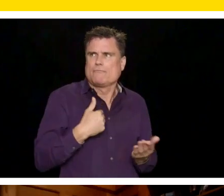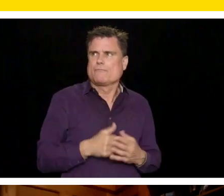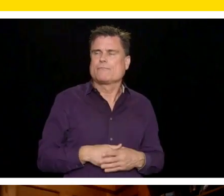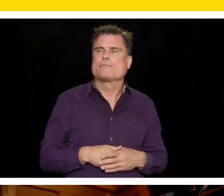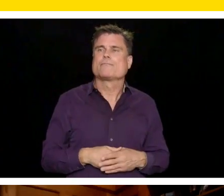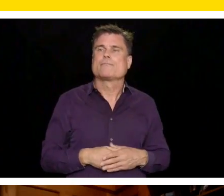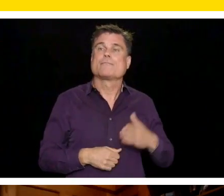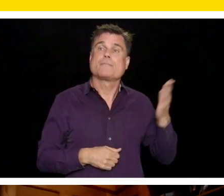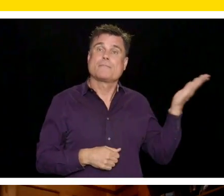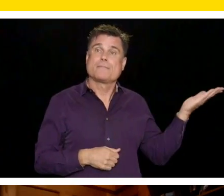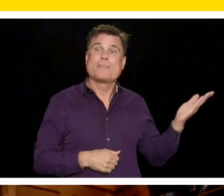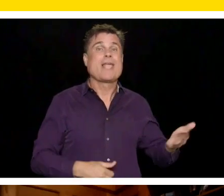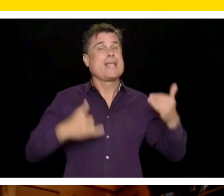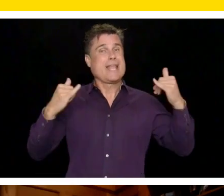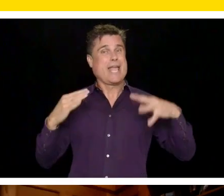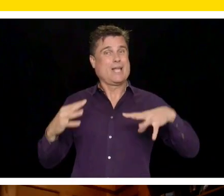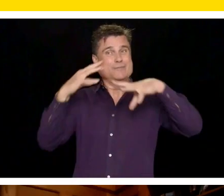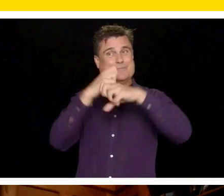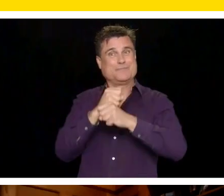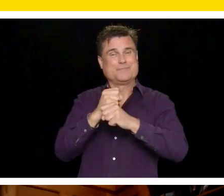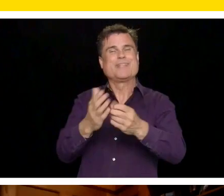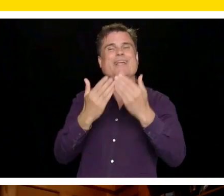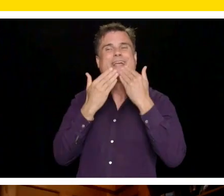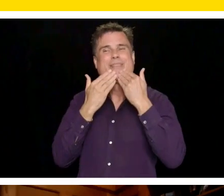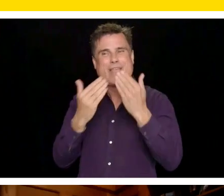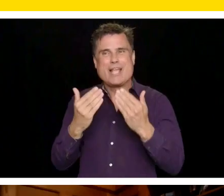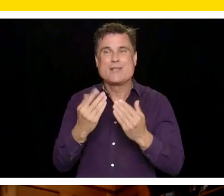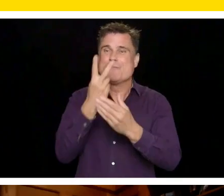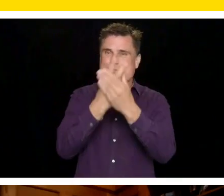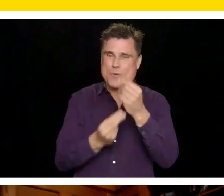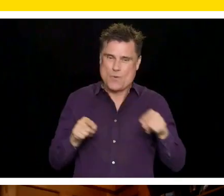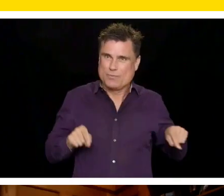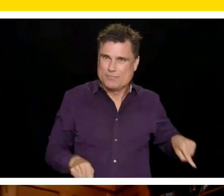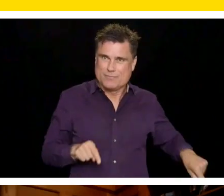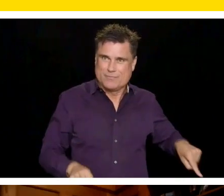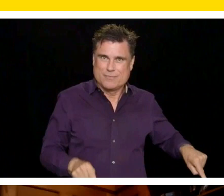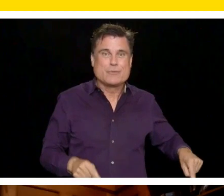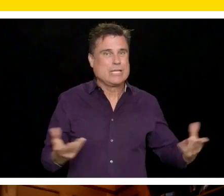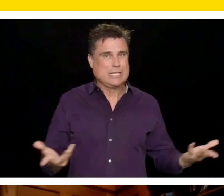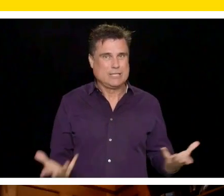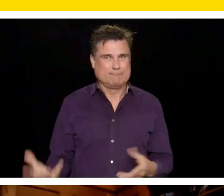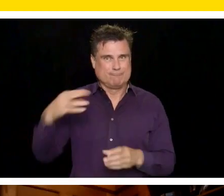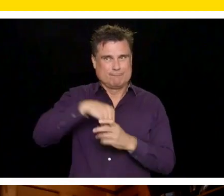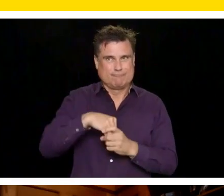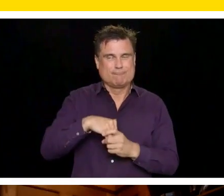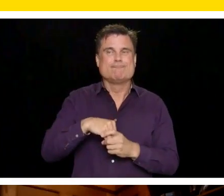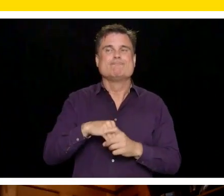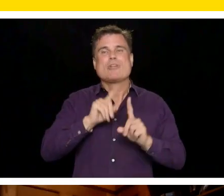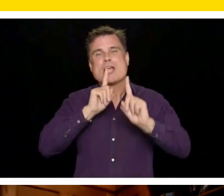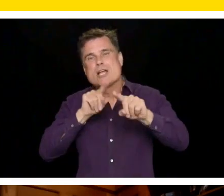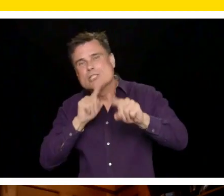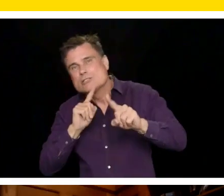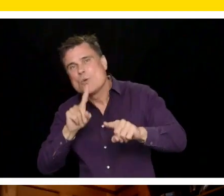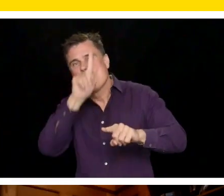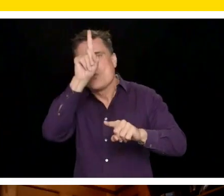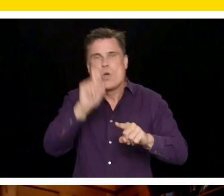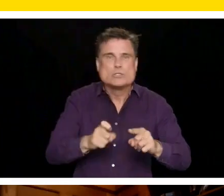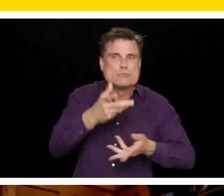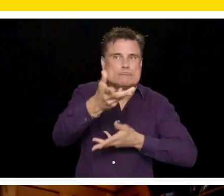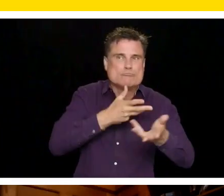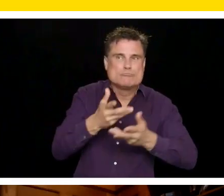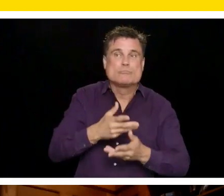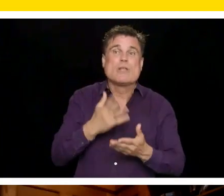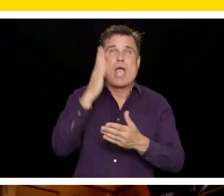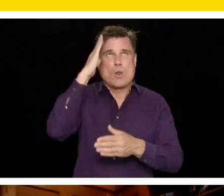both very, very busy, and but to find time for this, for our dialogue, has been really helpful. I